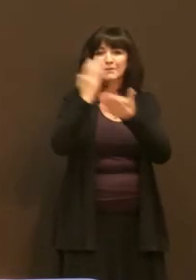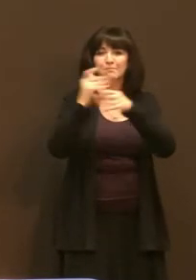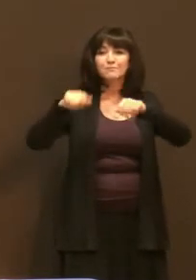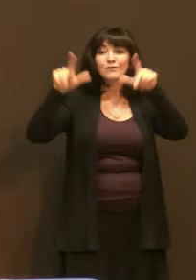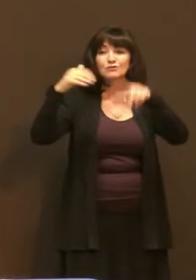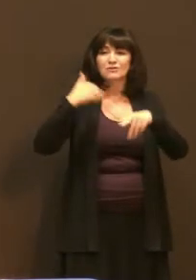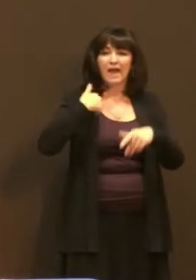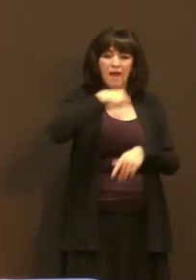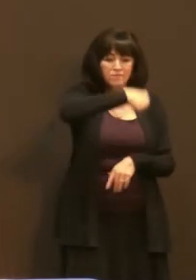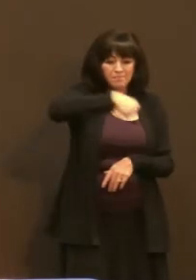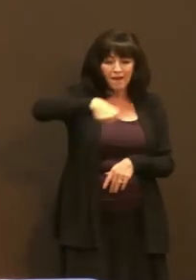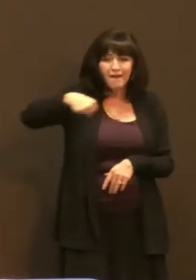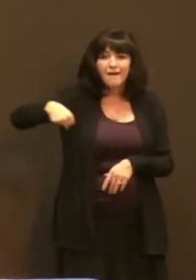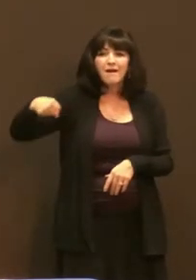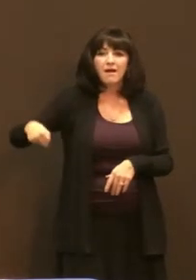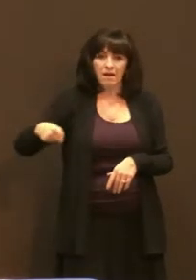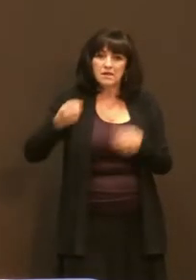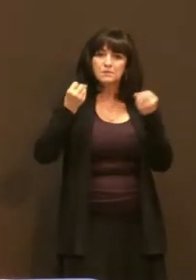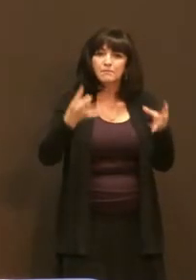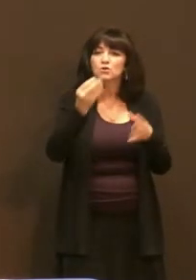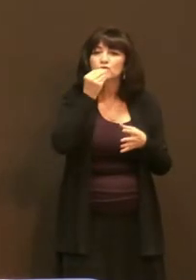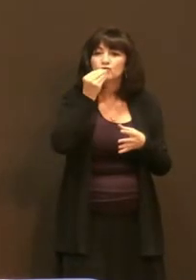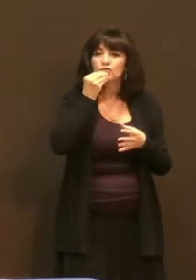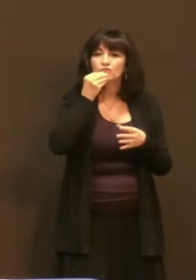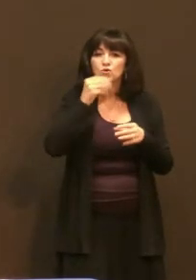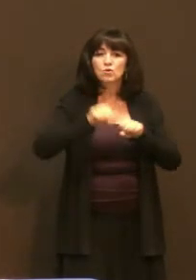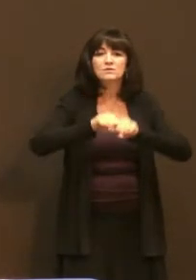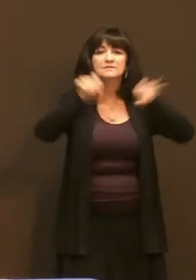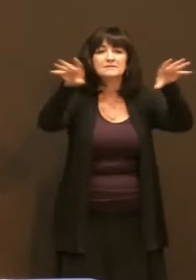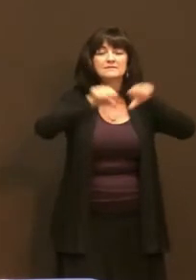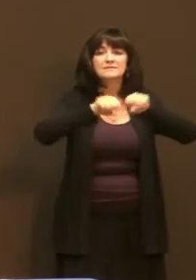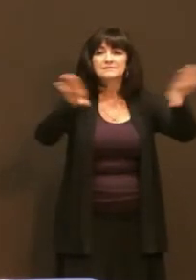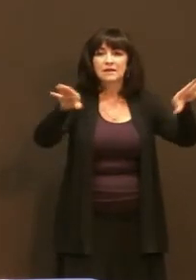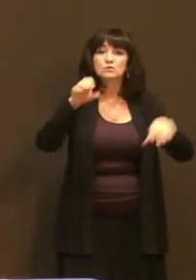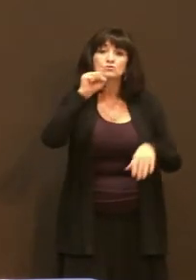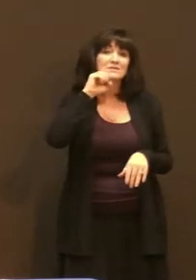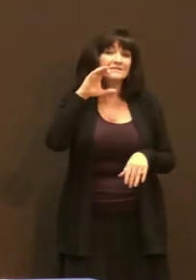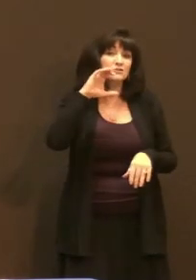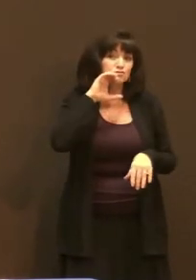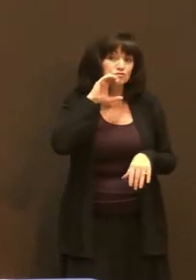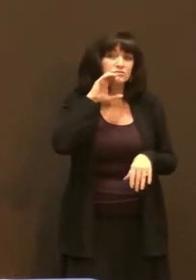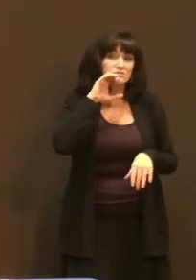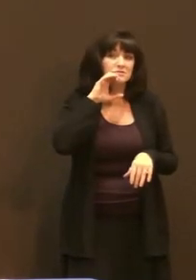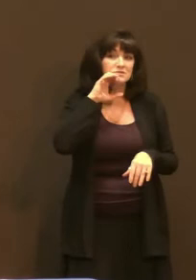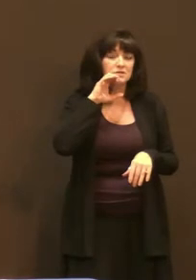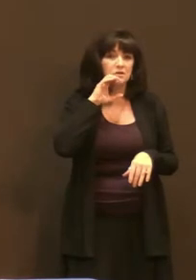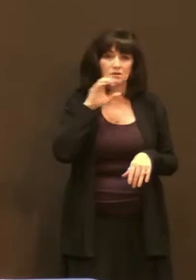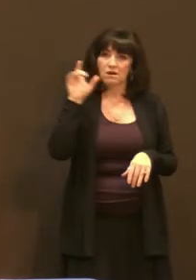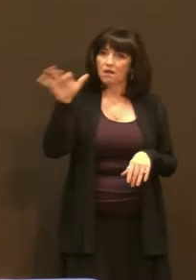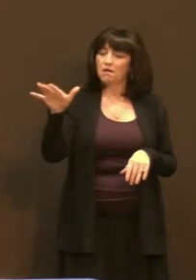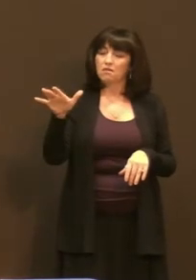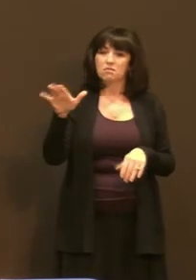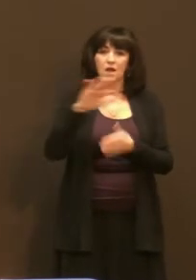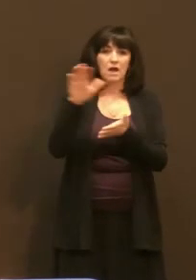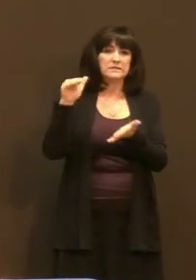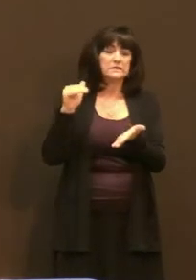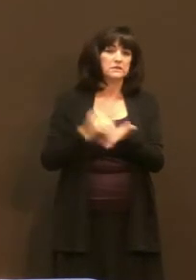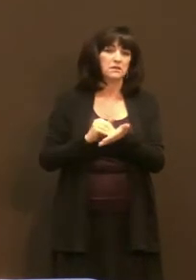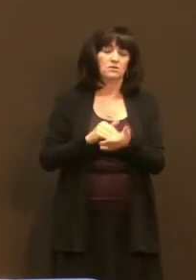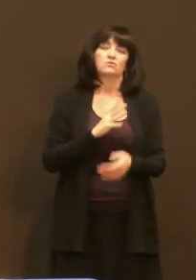to seniors. We know that number's gone up, and here we have a community center that's definitely helping us out with that.